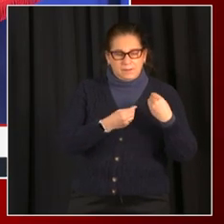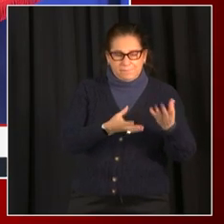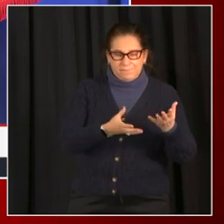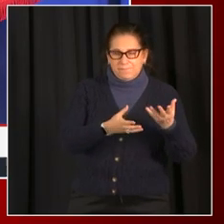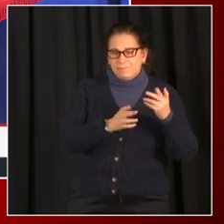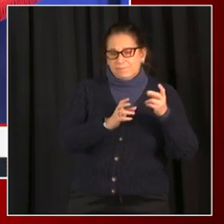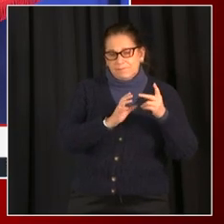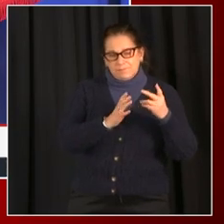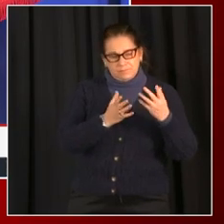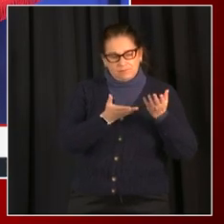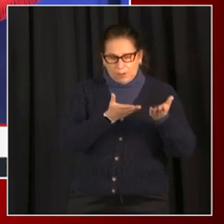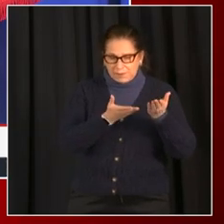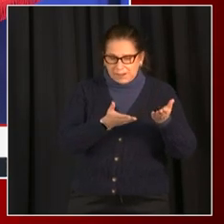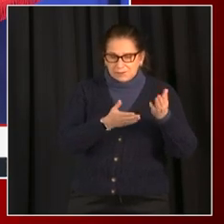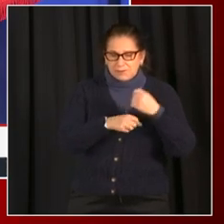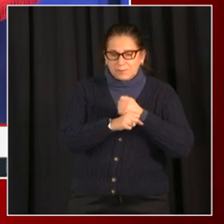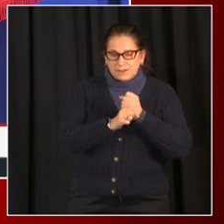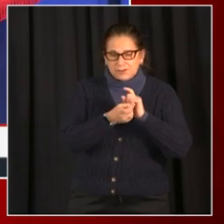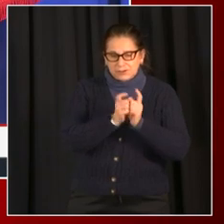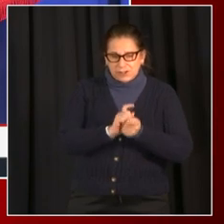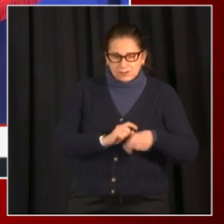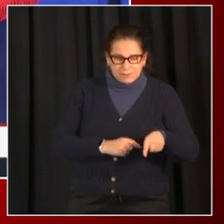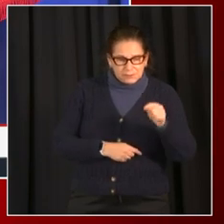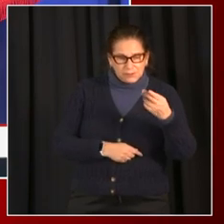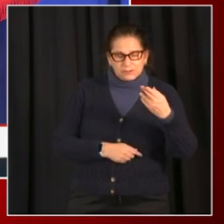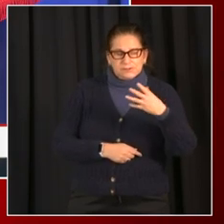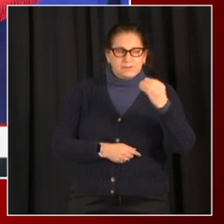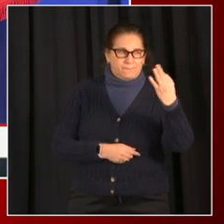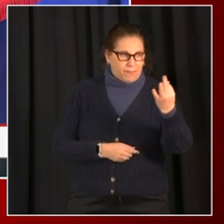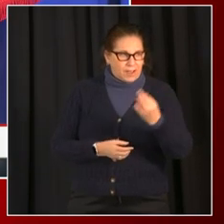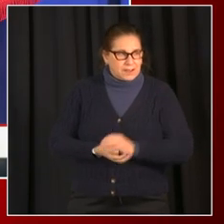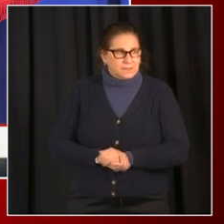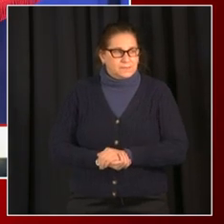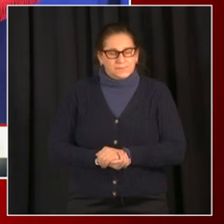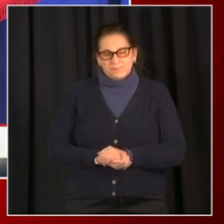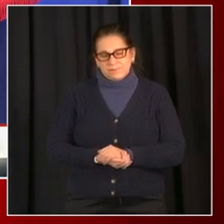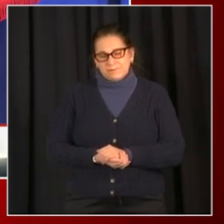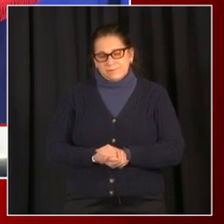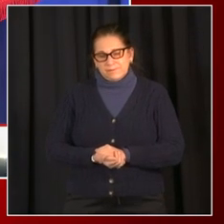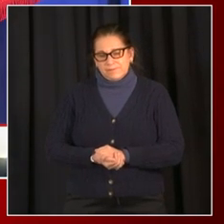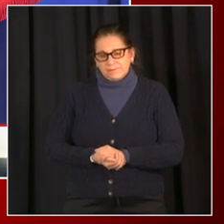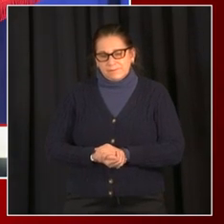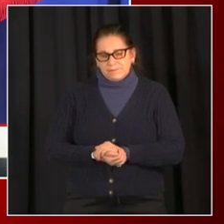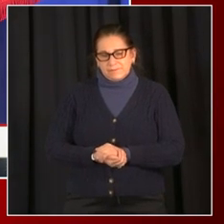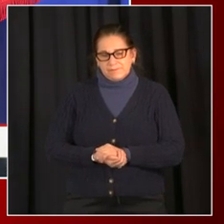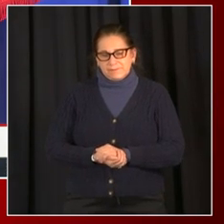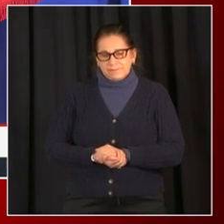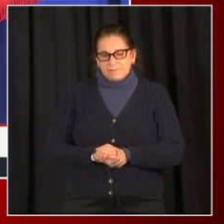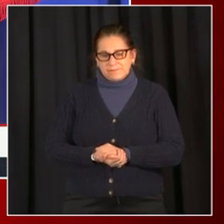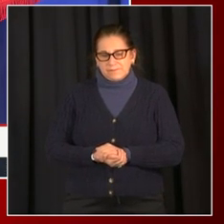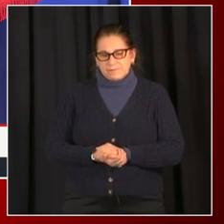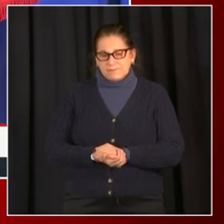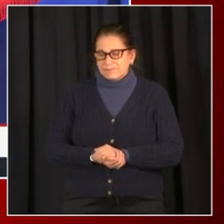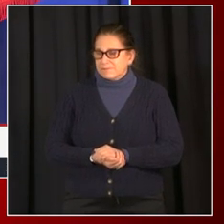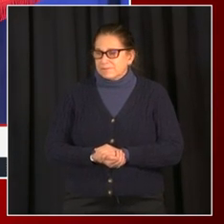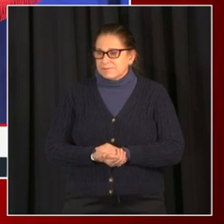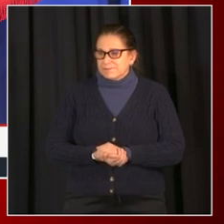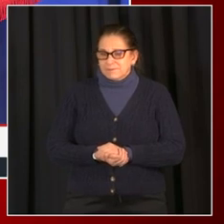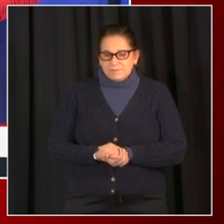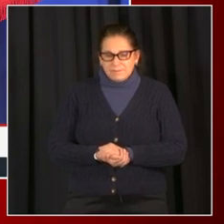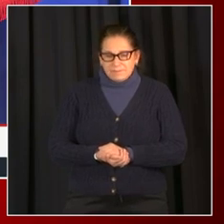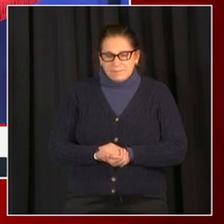was a material change to how they operated or have been operating during